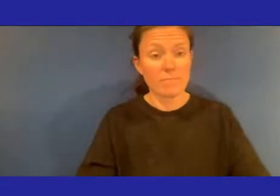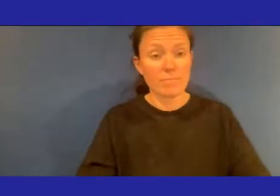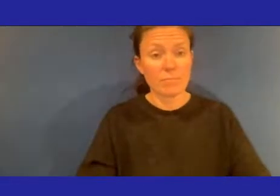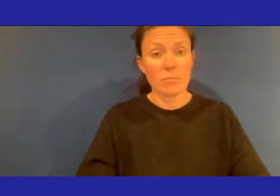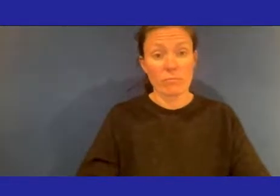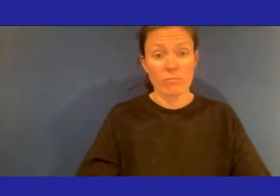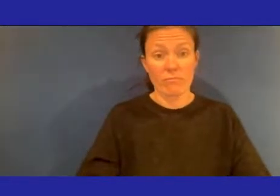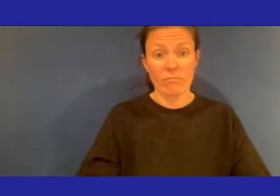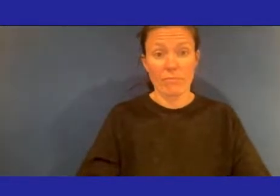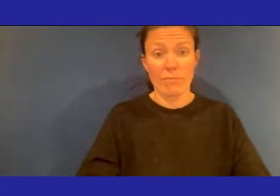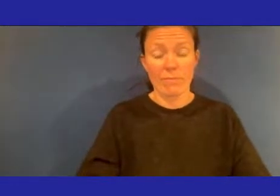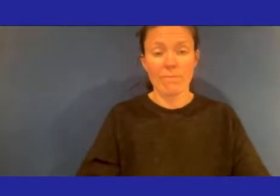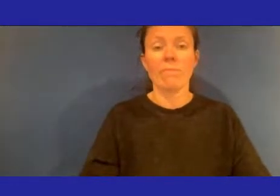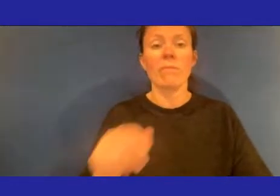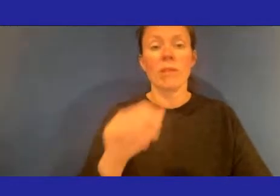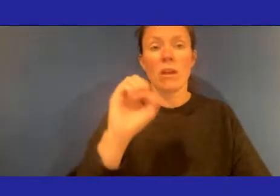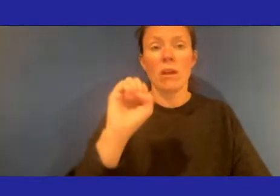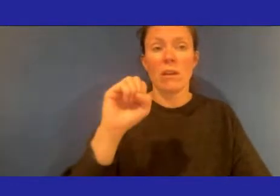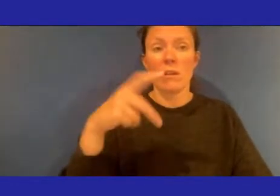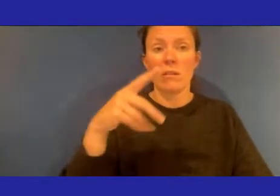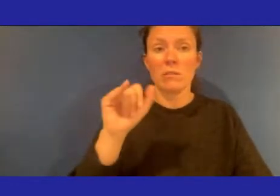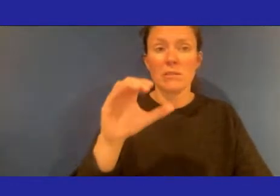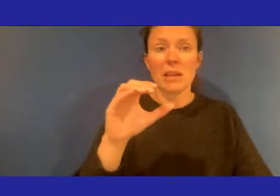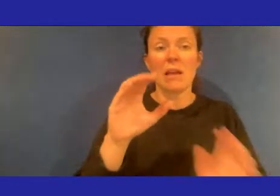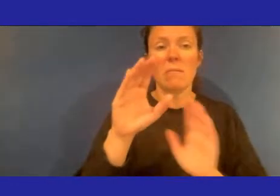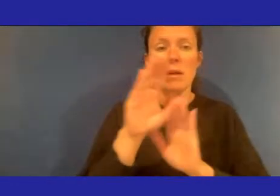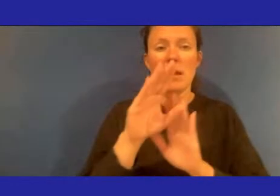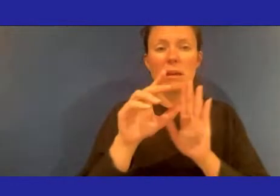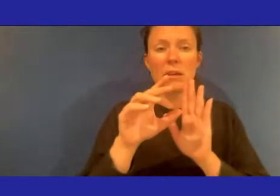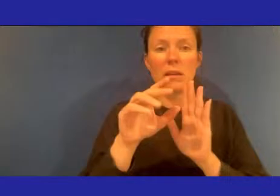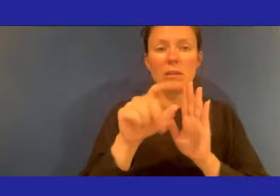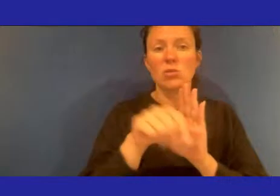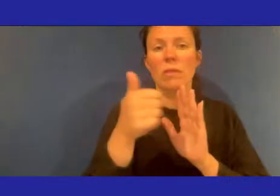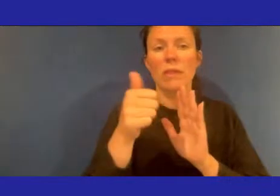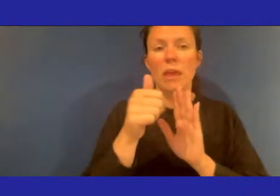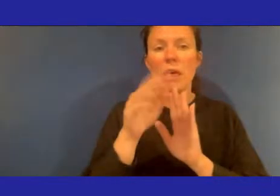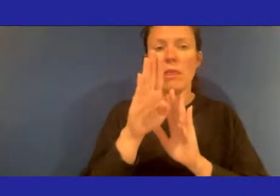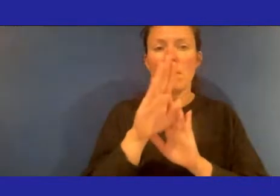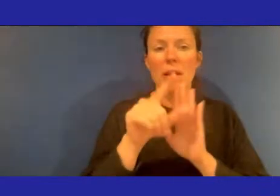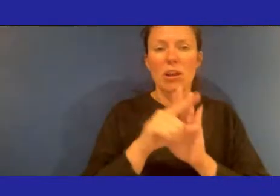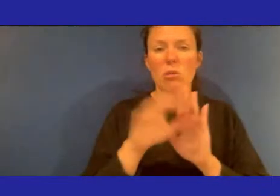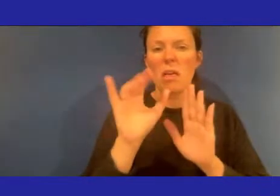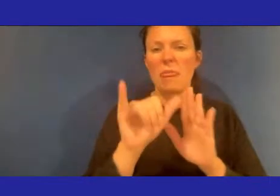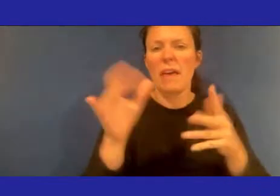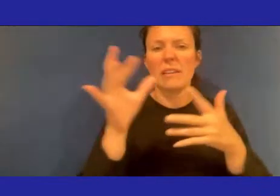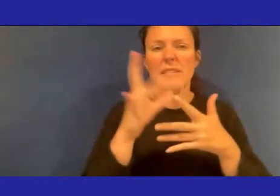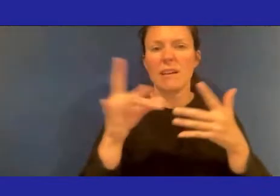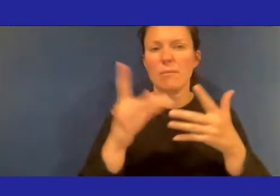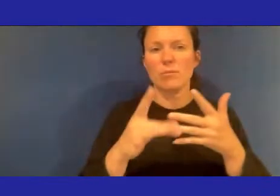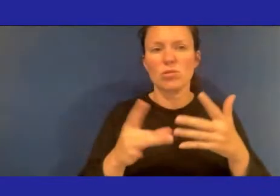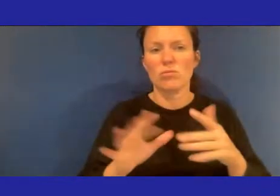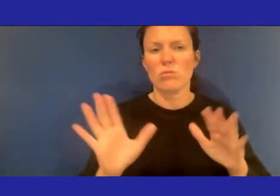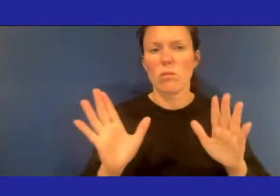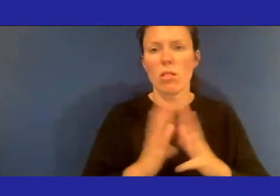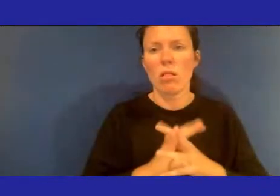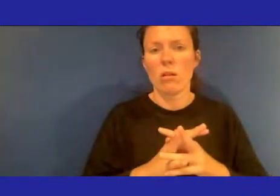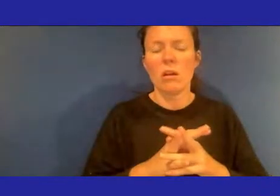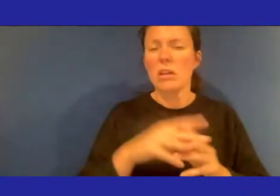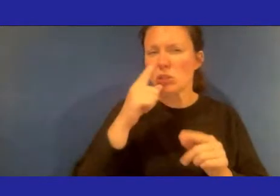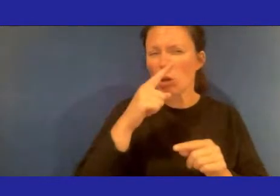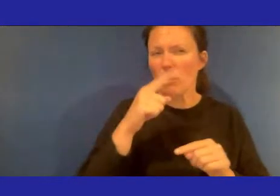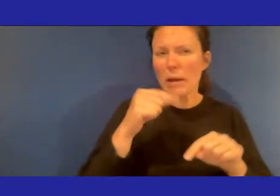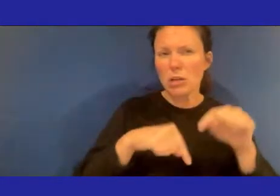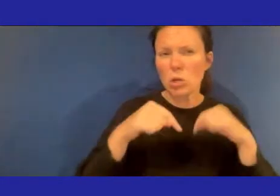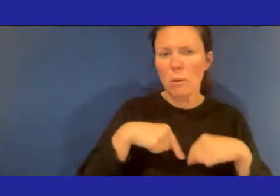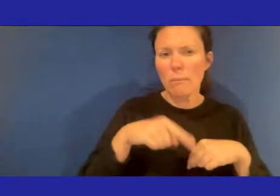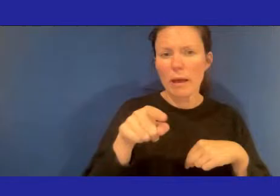the ethnic background is an optional field. So we were looking at, can you go back to that slide with